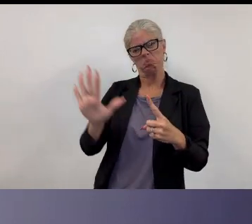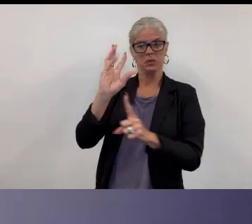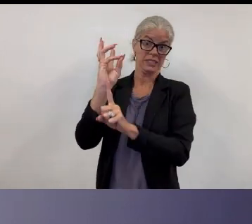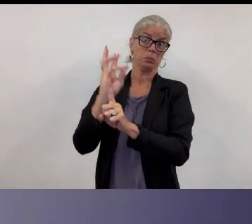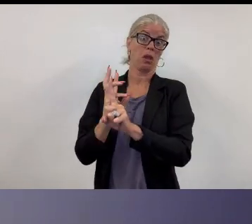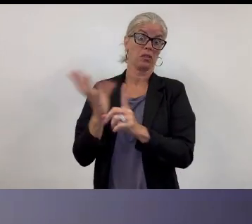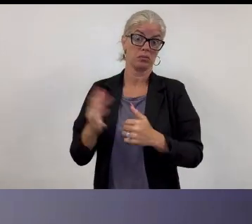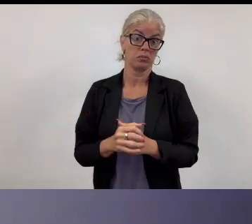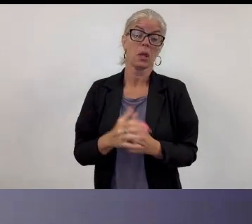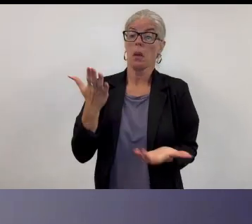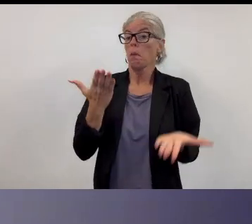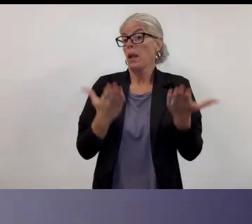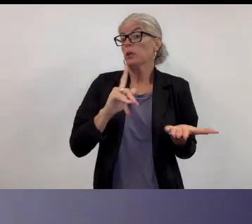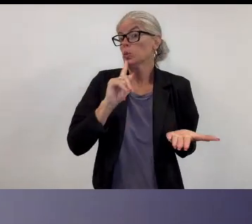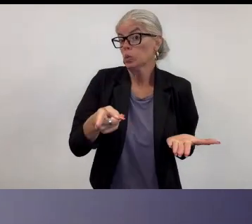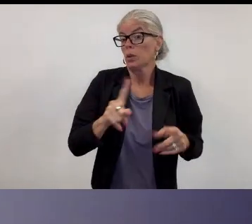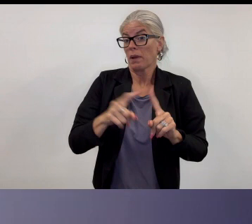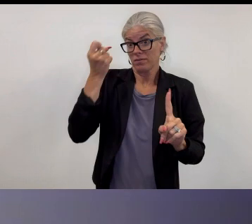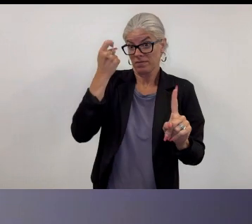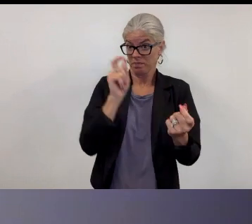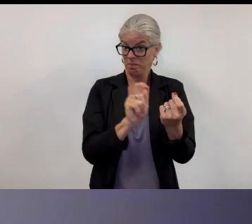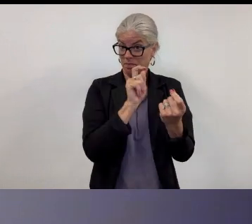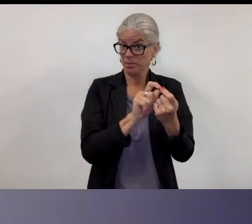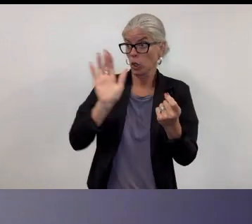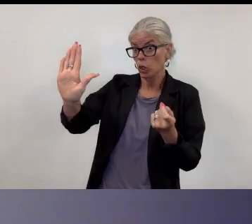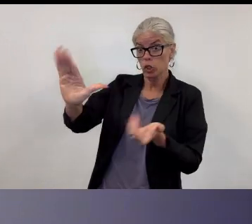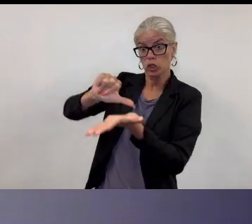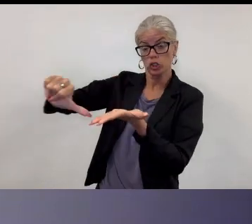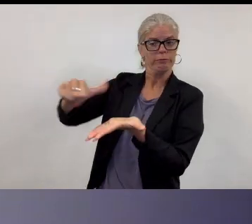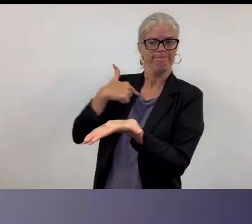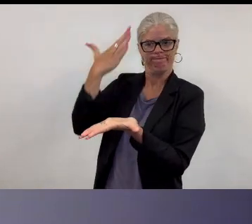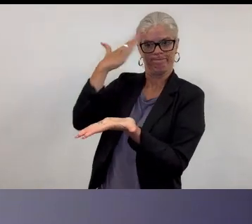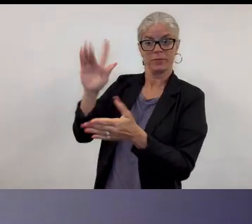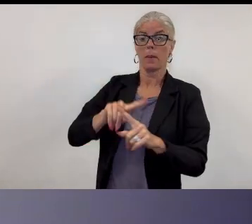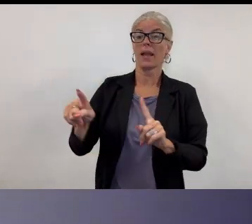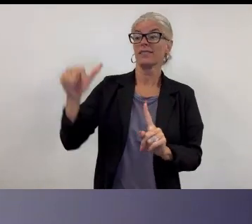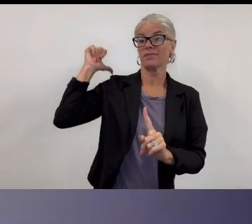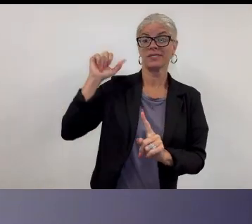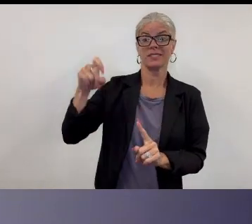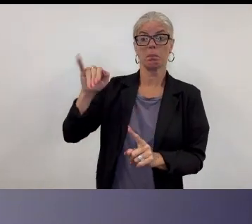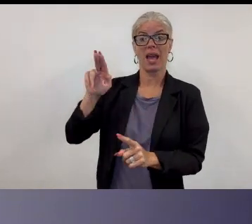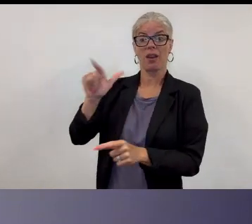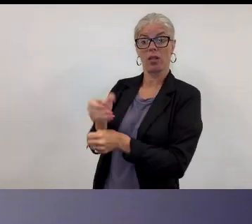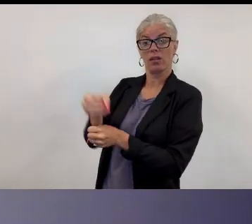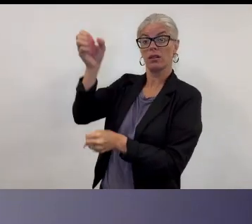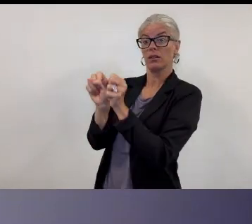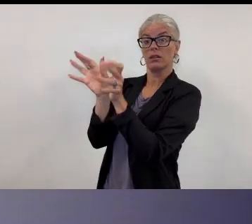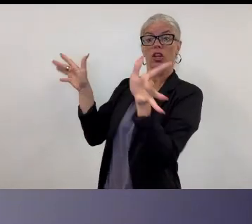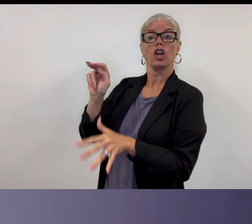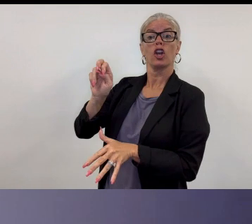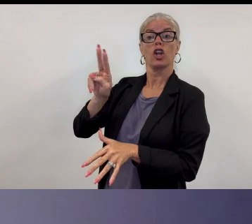probably that is correct. I don't know all the details of the injury, just that it was injured, but it is a nerve that's outside